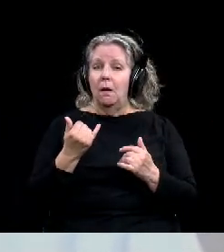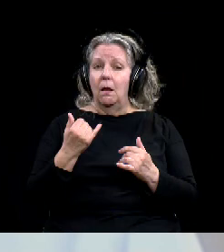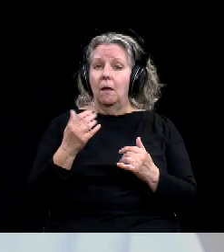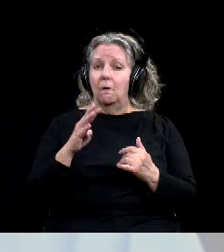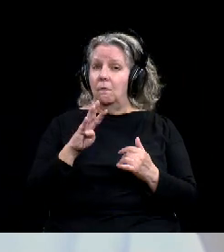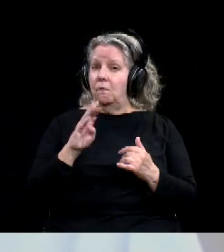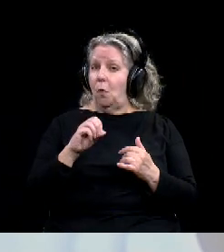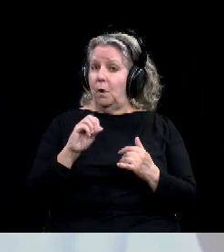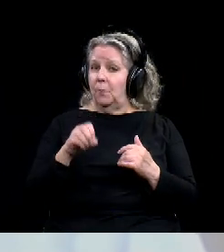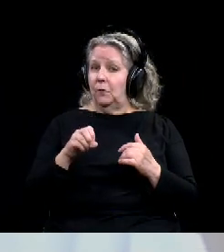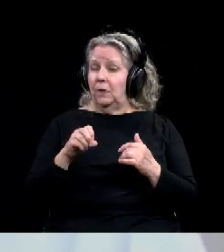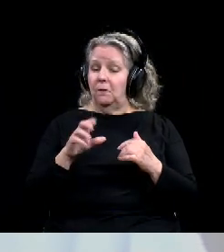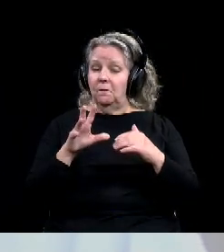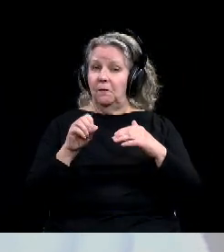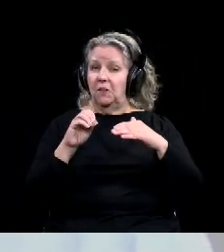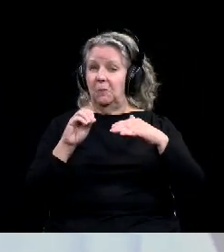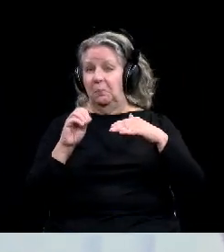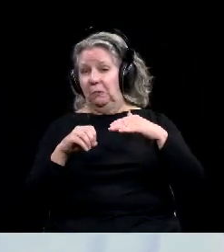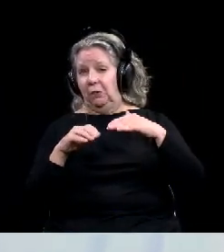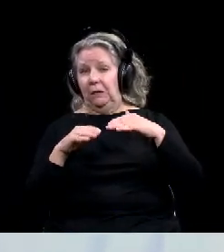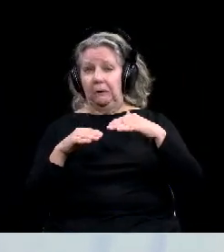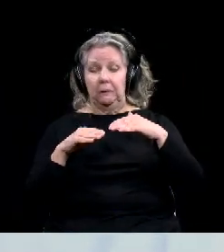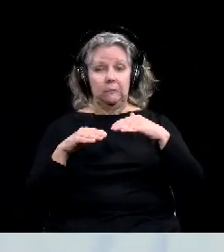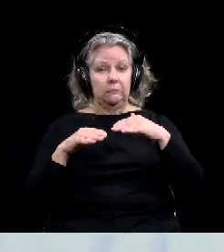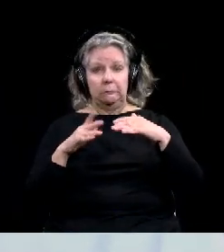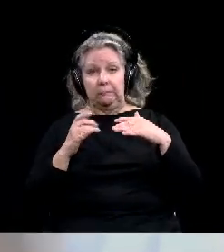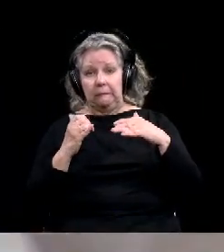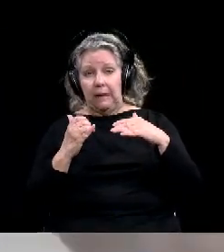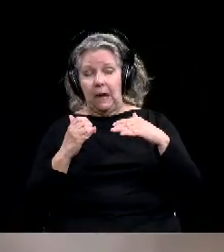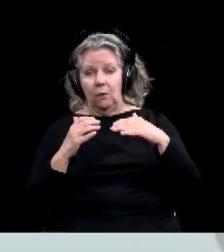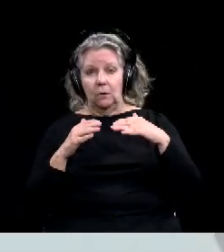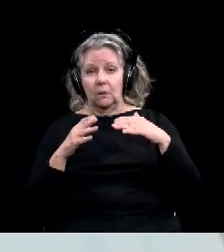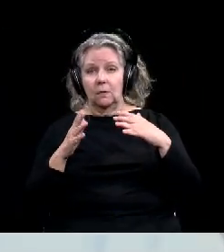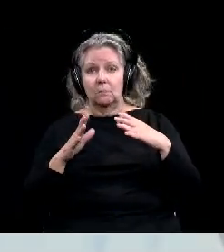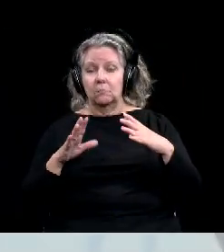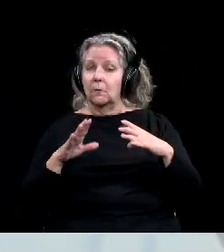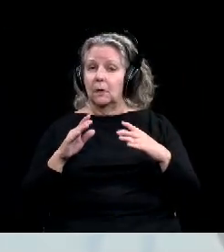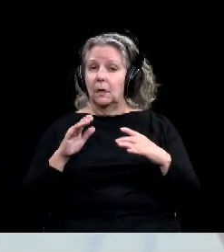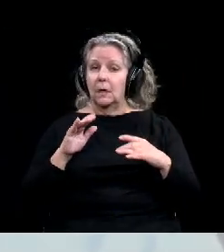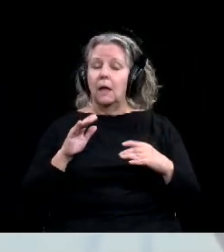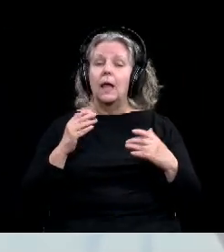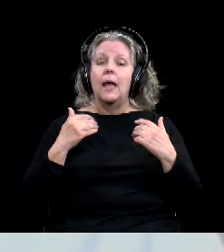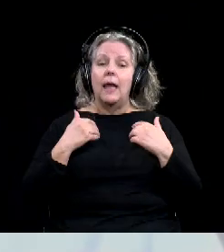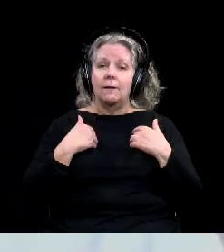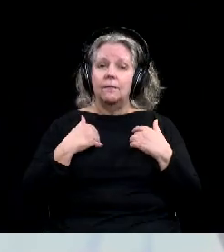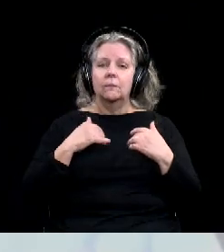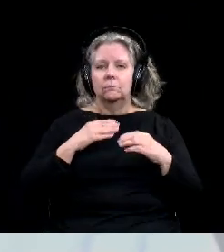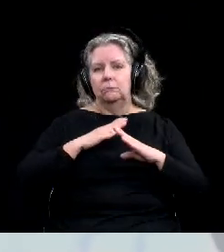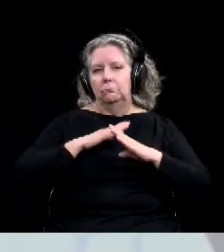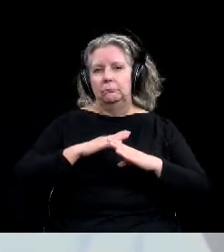is immune. But I think those are optimistic numbers. But that's